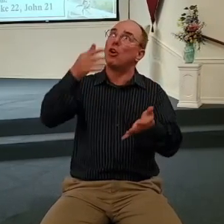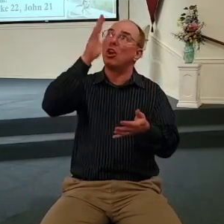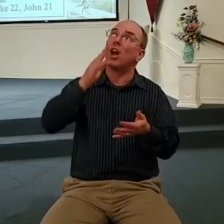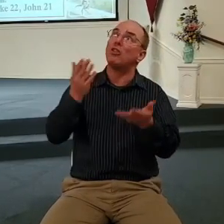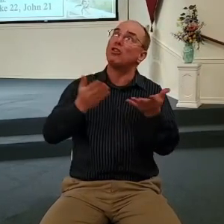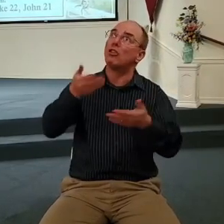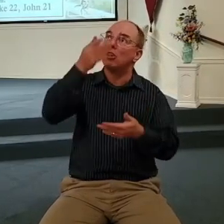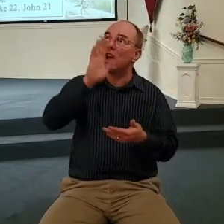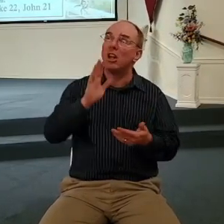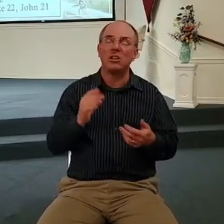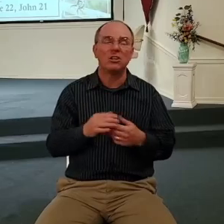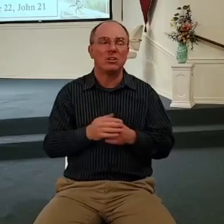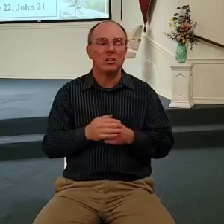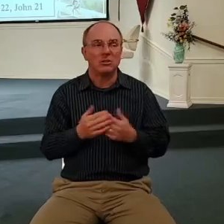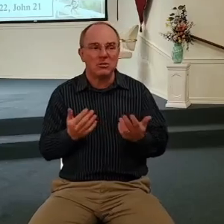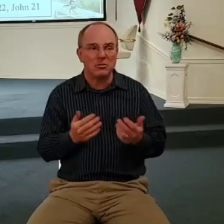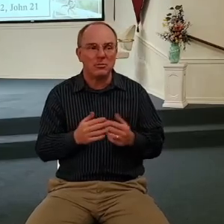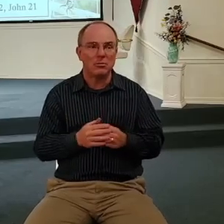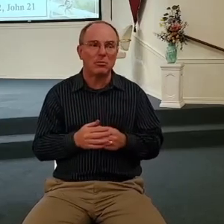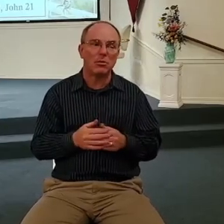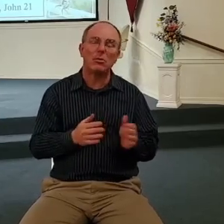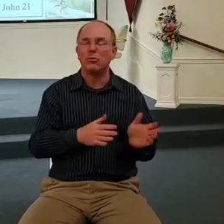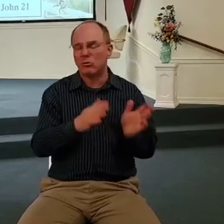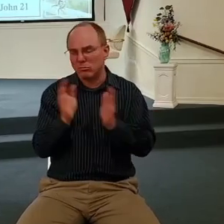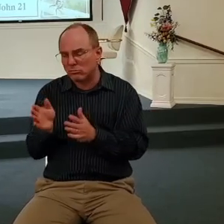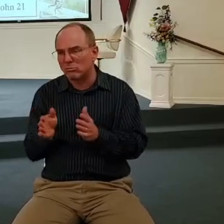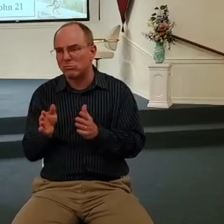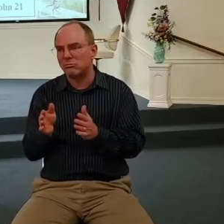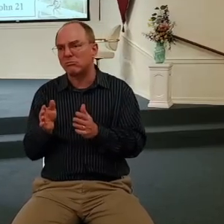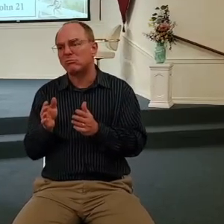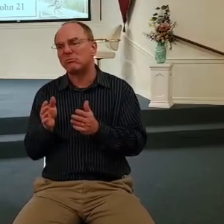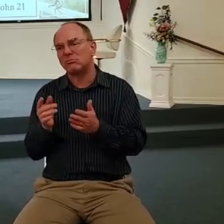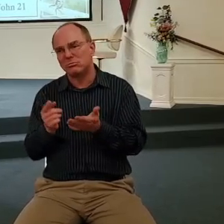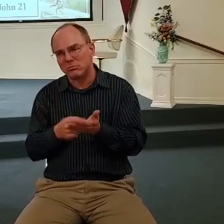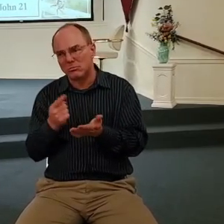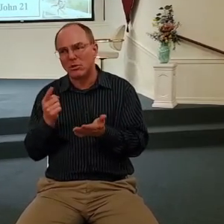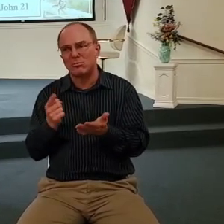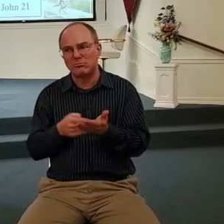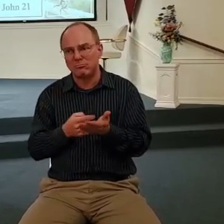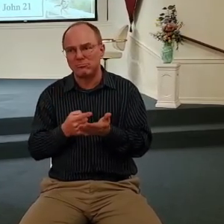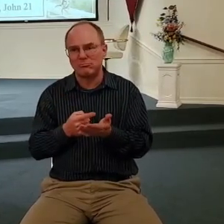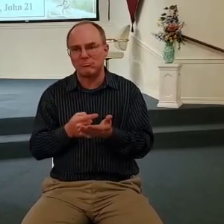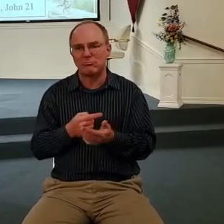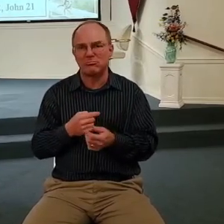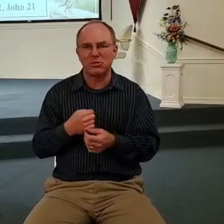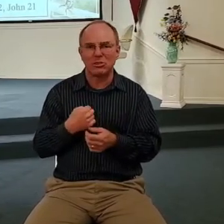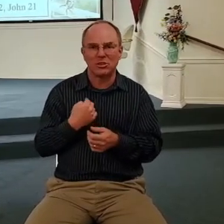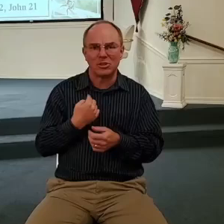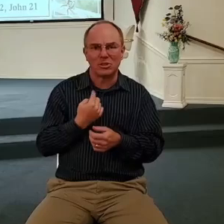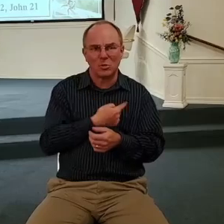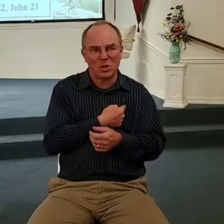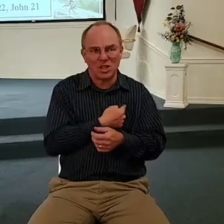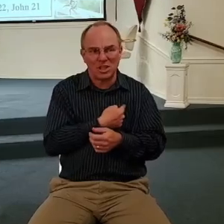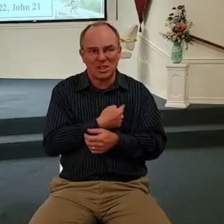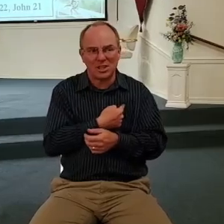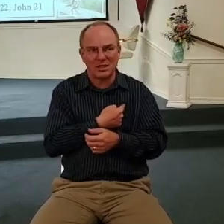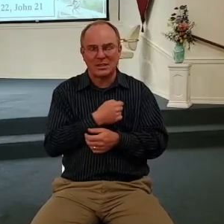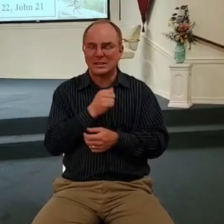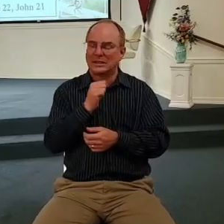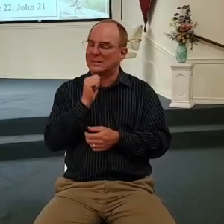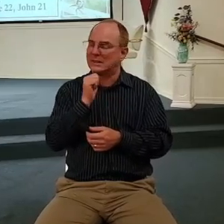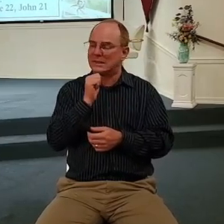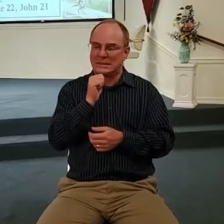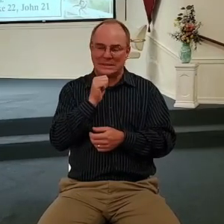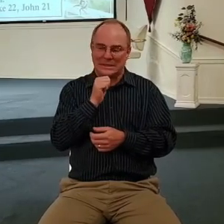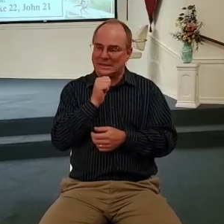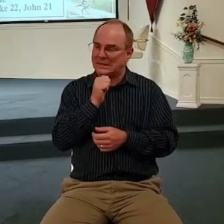Yet on the other hand, there are moments that we weren't so fortunate like Peter